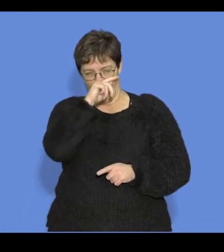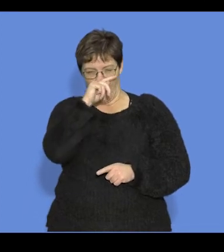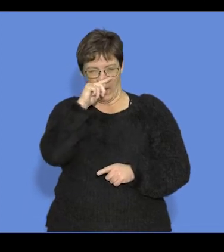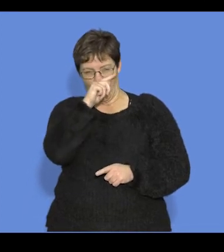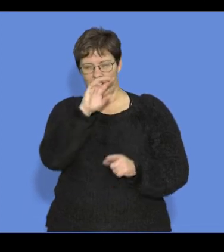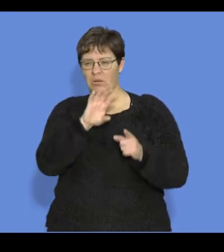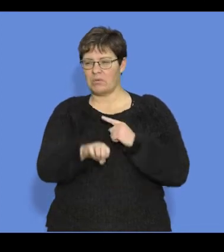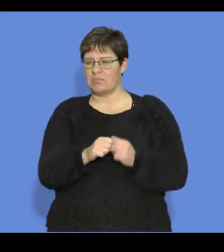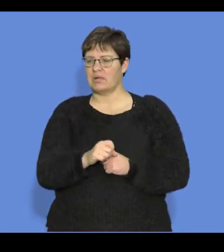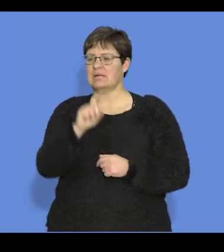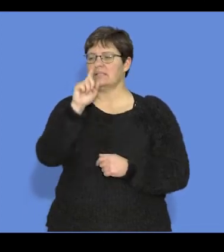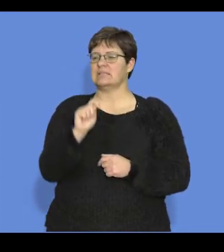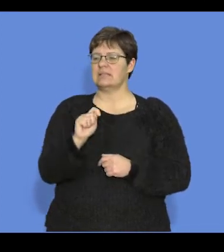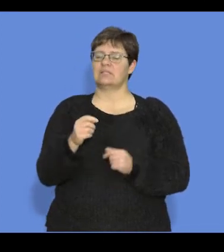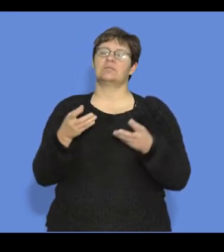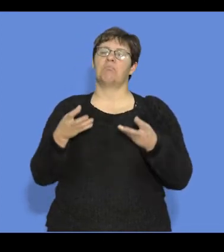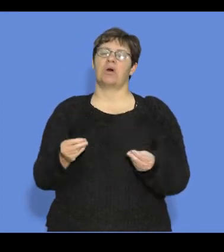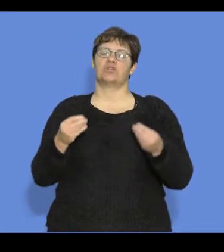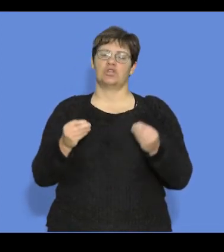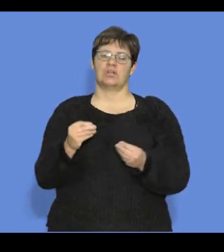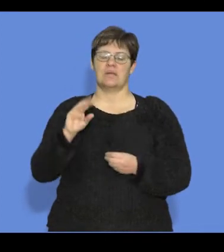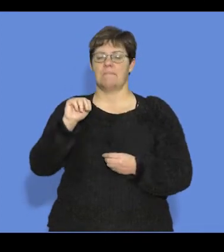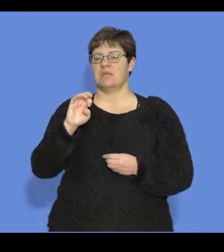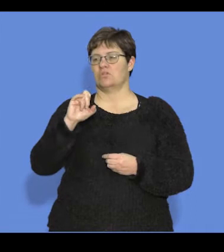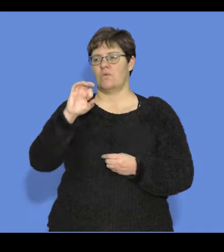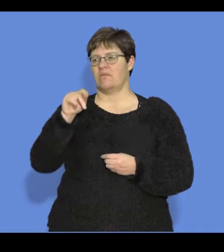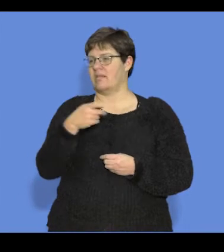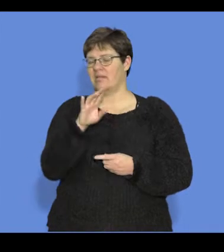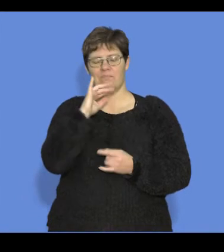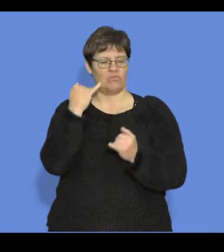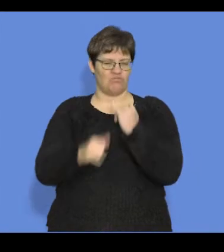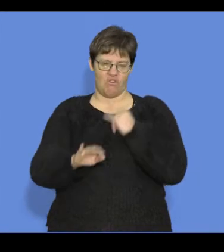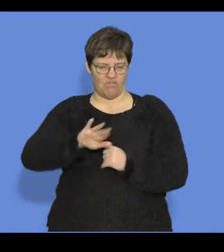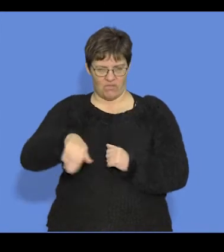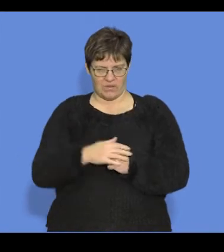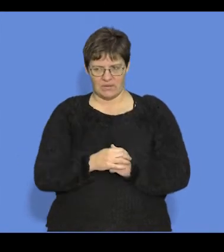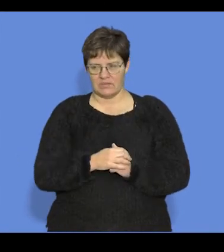we would find it says T is the spongy mesophyll, so that makes it